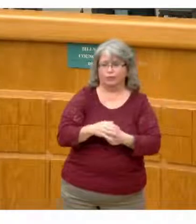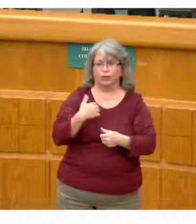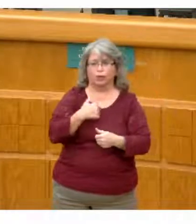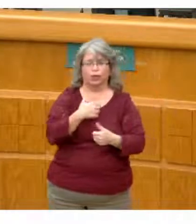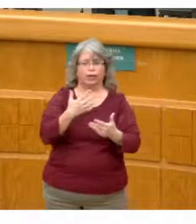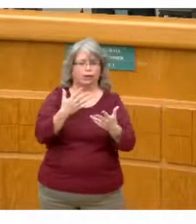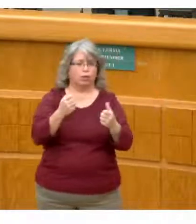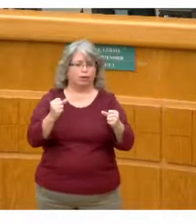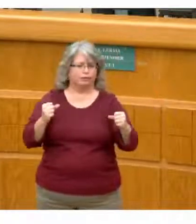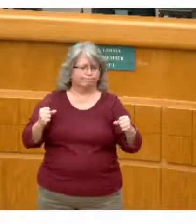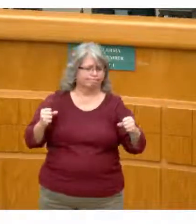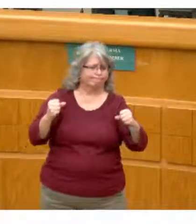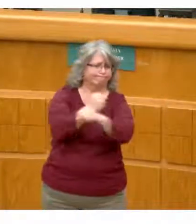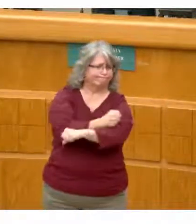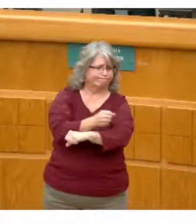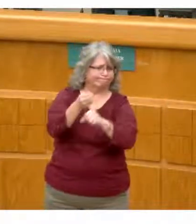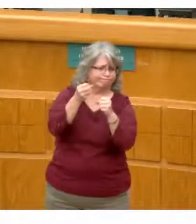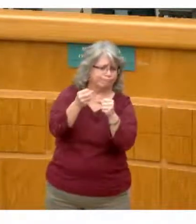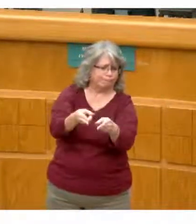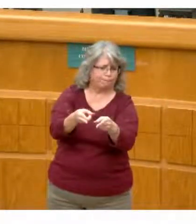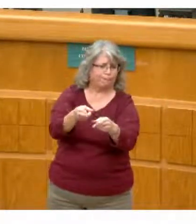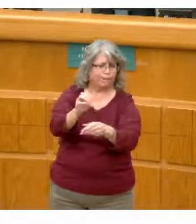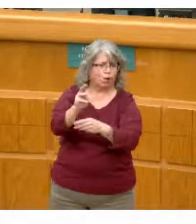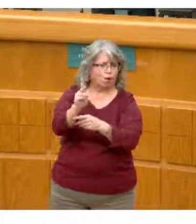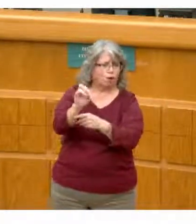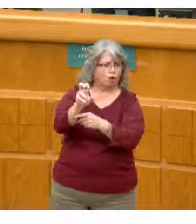just let Omicron win. You can do that by